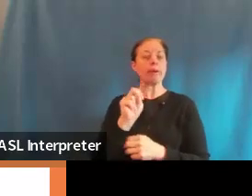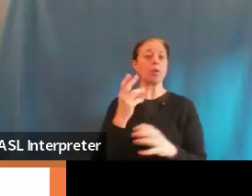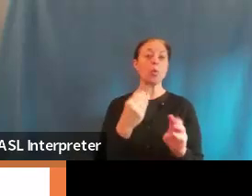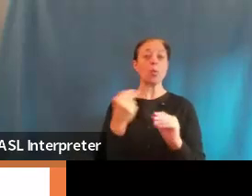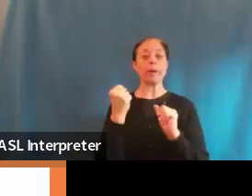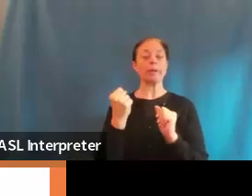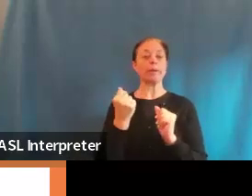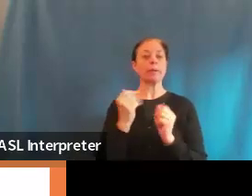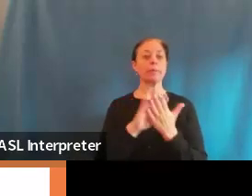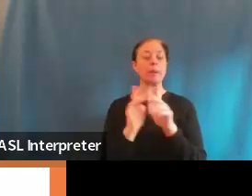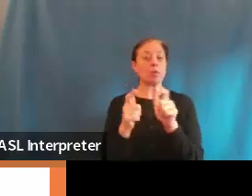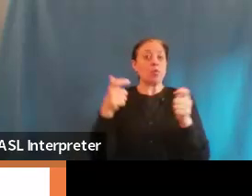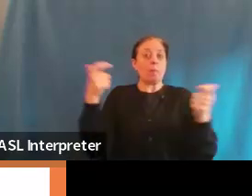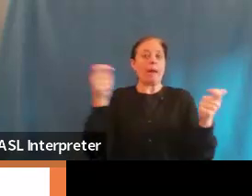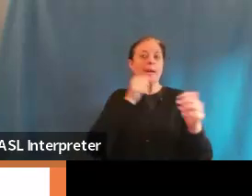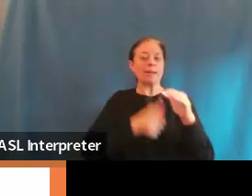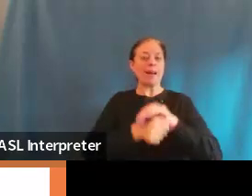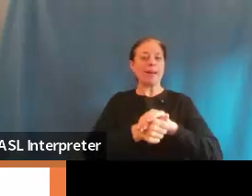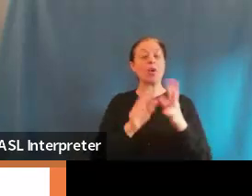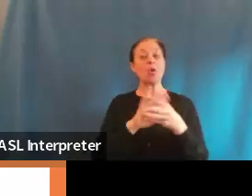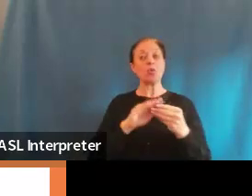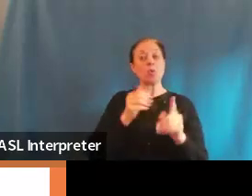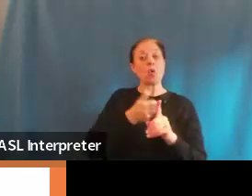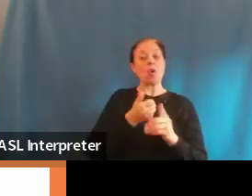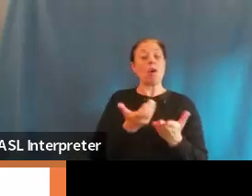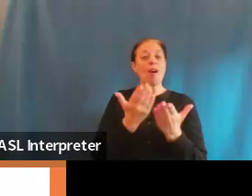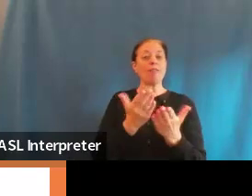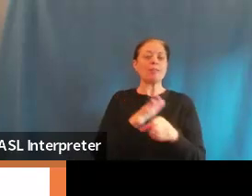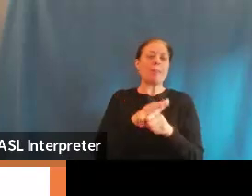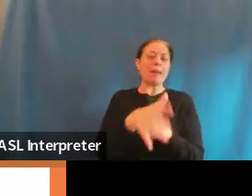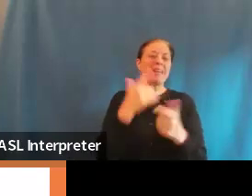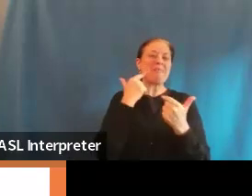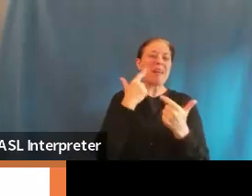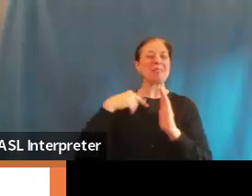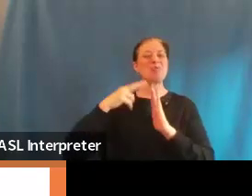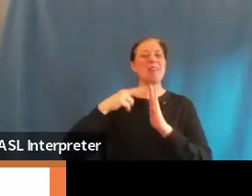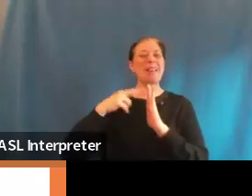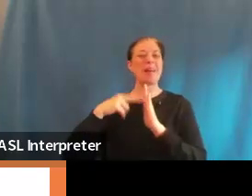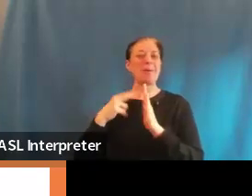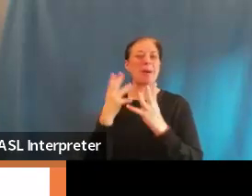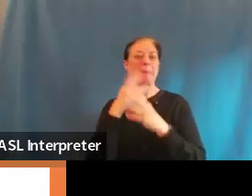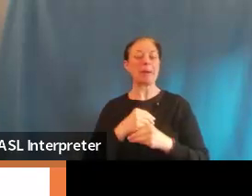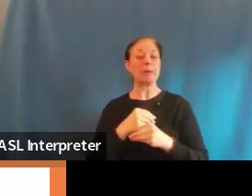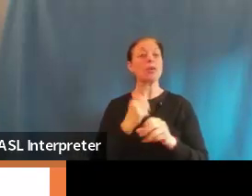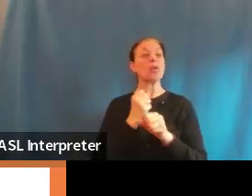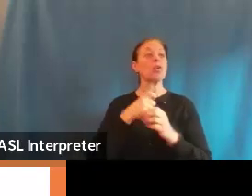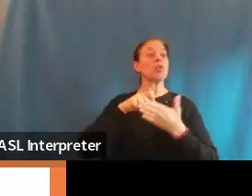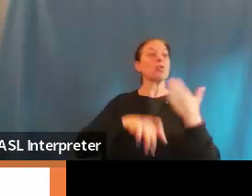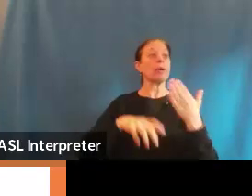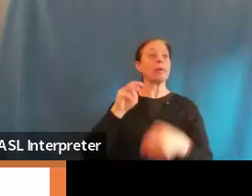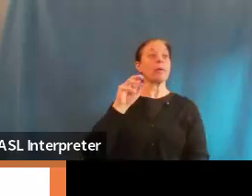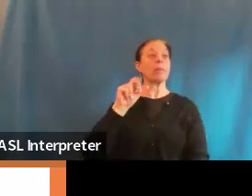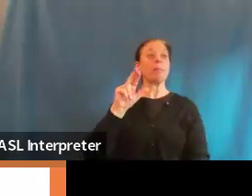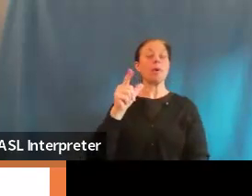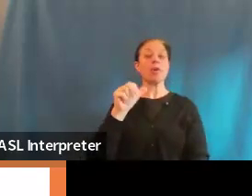quickly grows too big to hide, the story offers plenty of laughs and read-aloud appeal. The creator of Margaret's